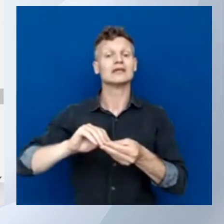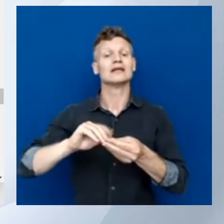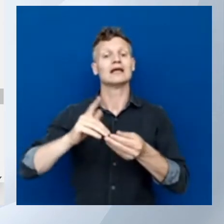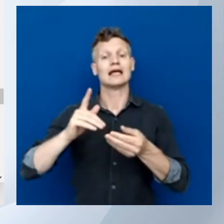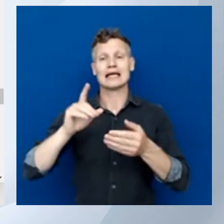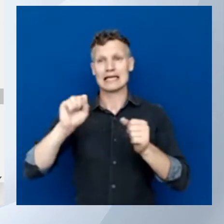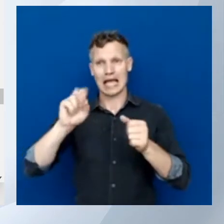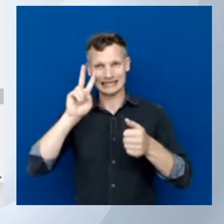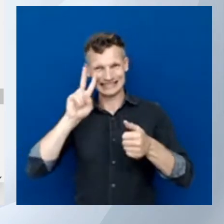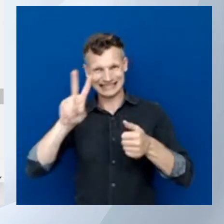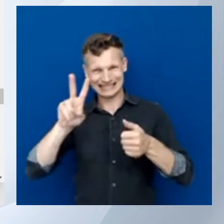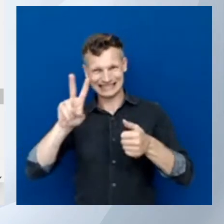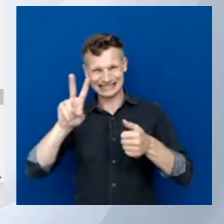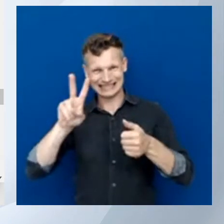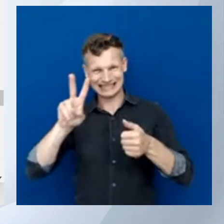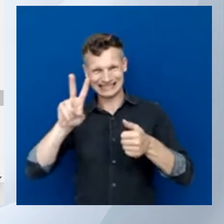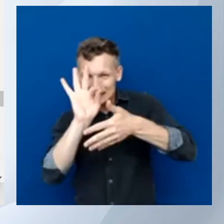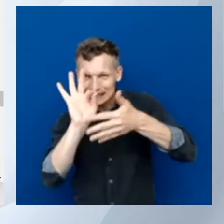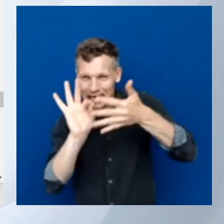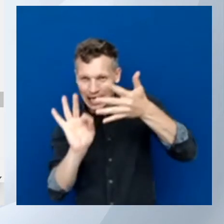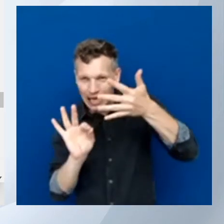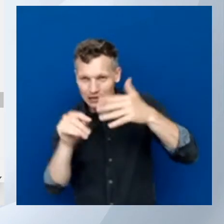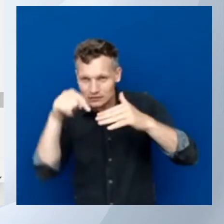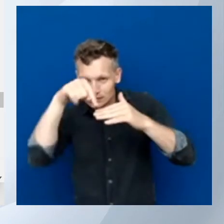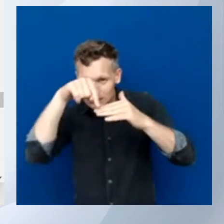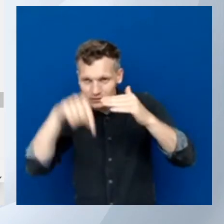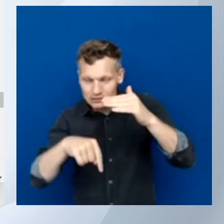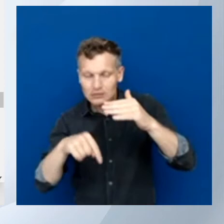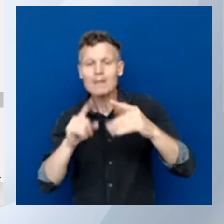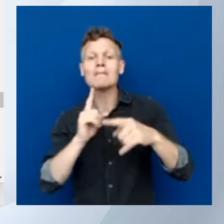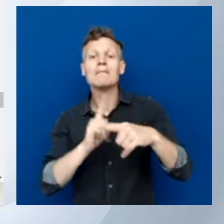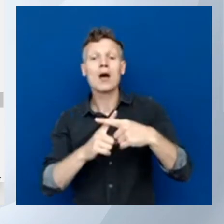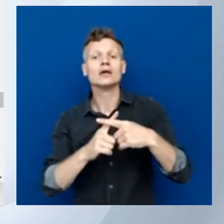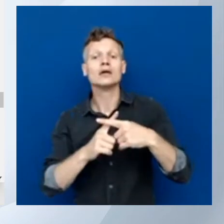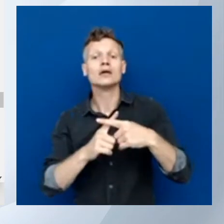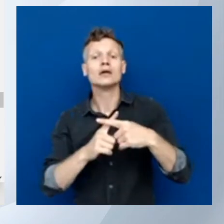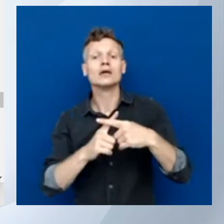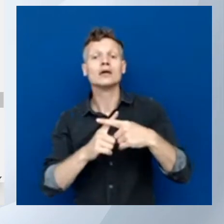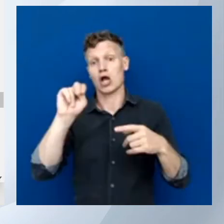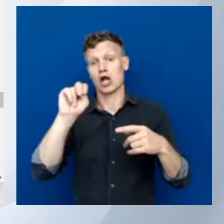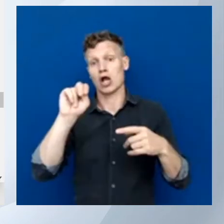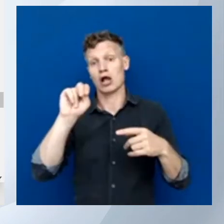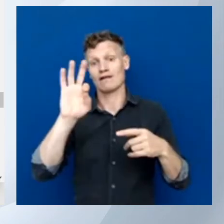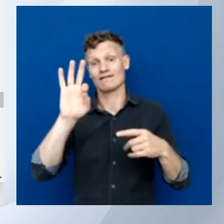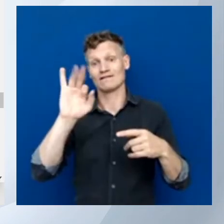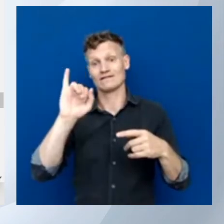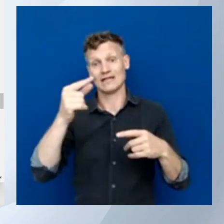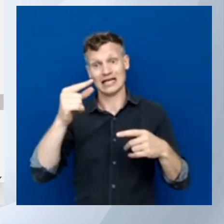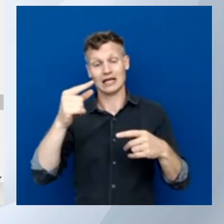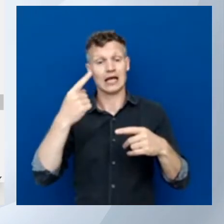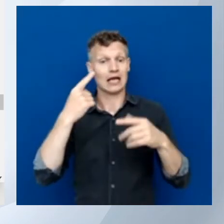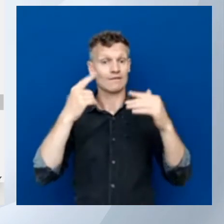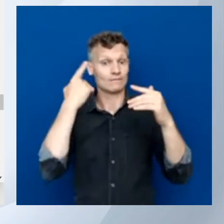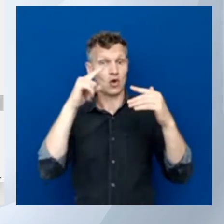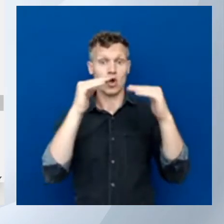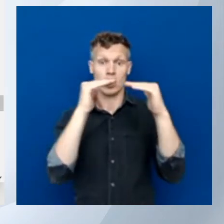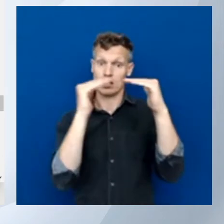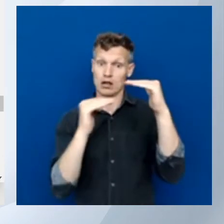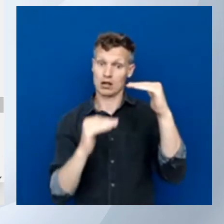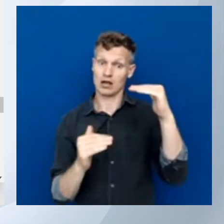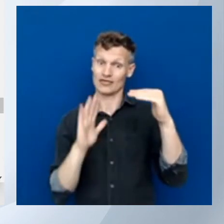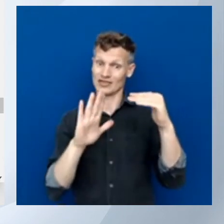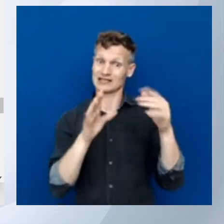it also returns the configuration details for each layers of the classification model.